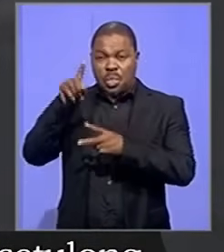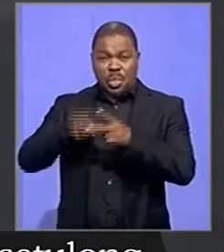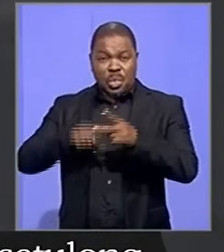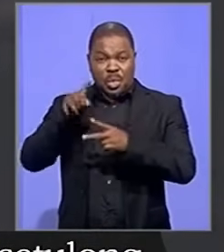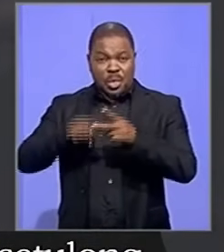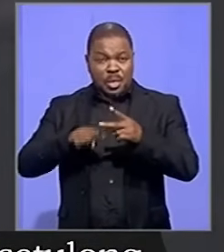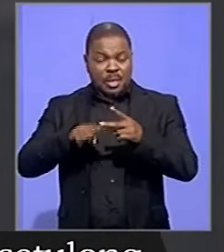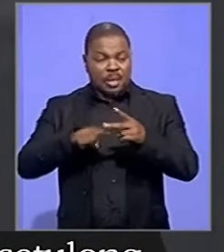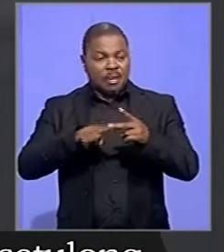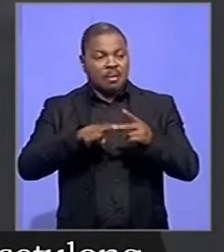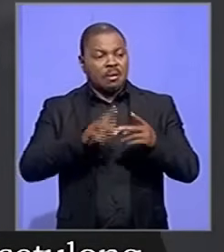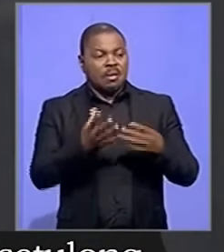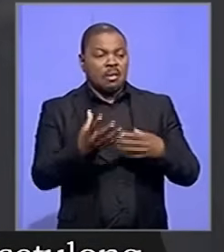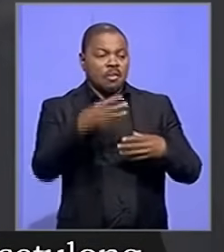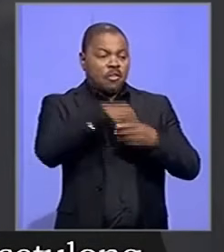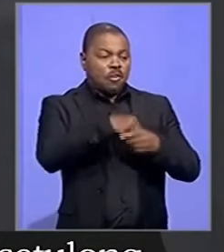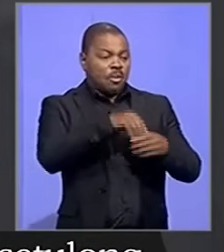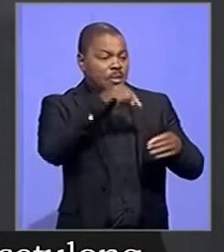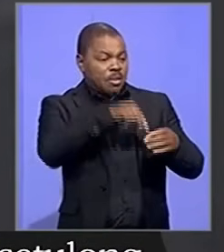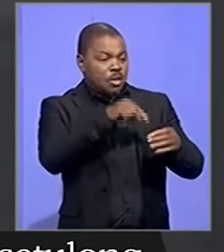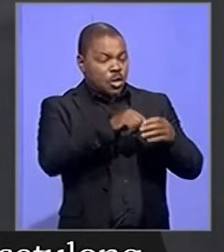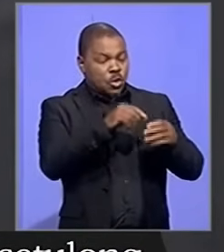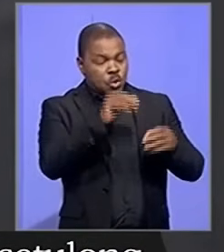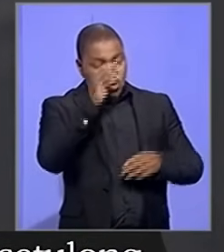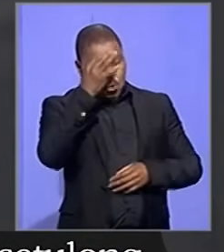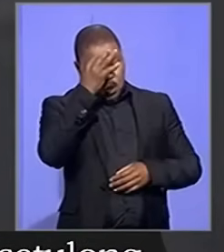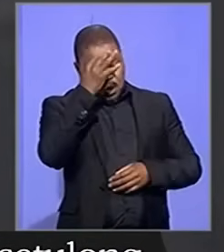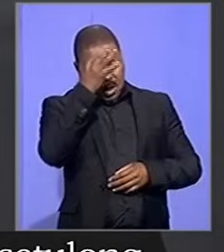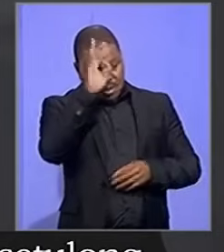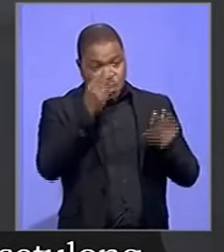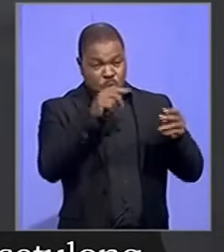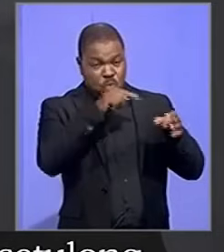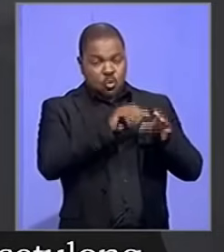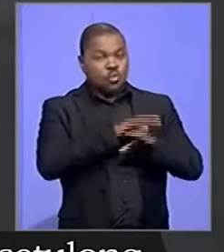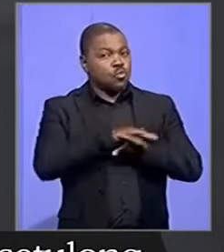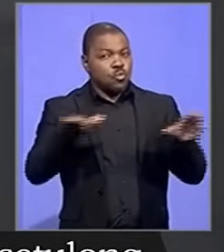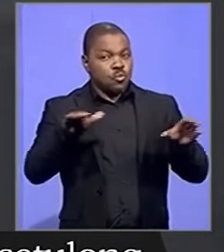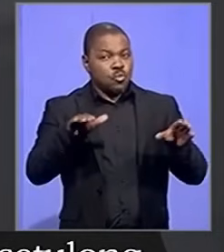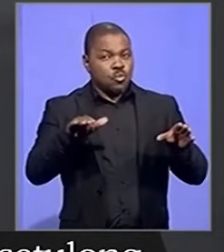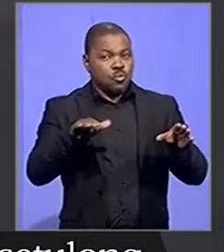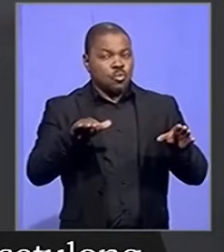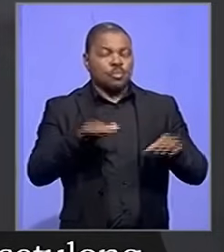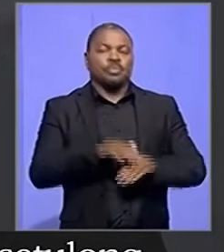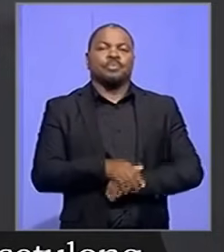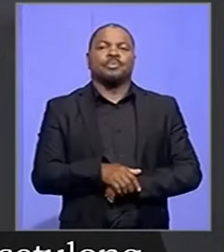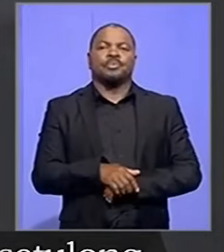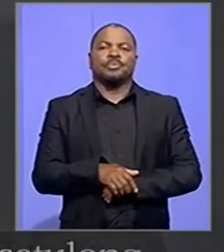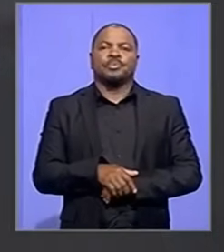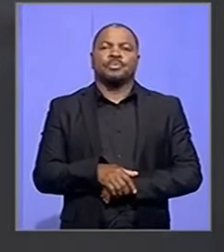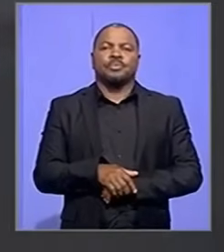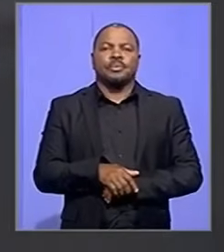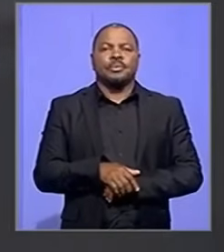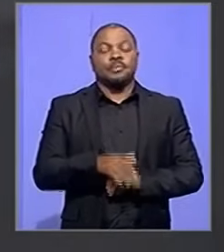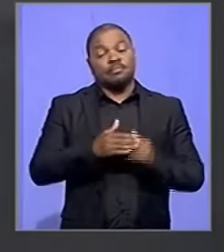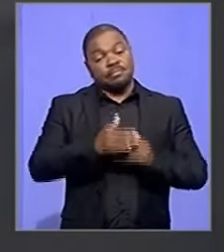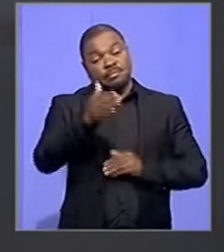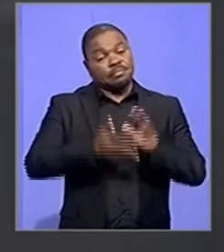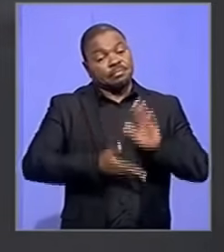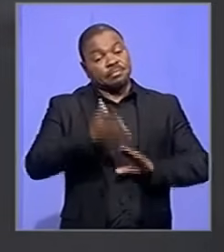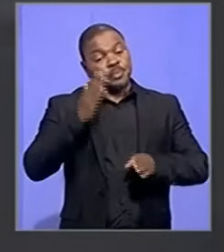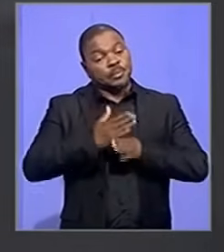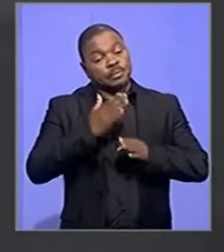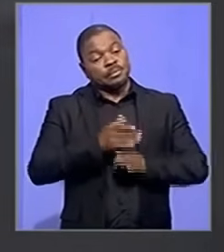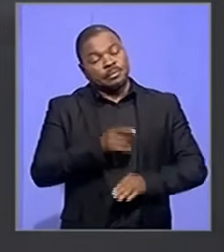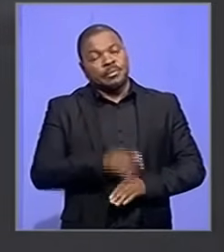not characterize the new government and its administration. Makuyosetshenzwa